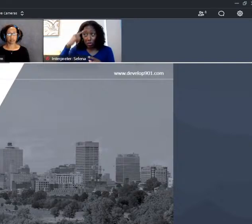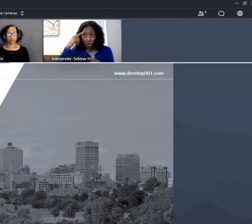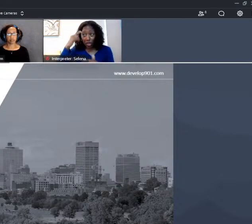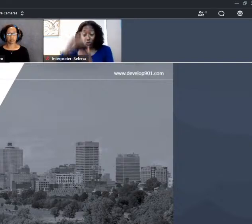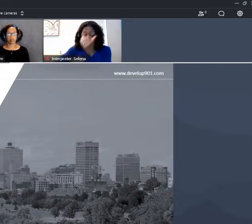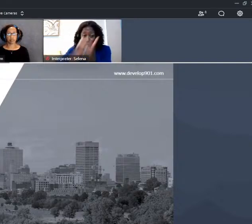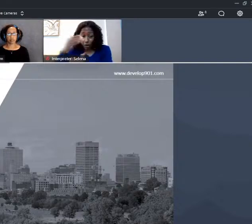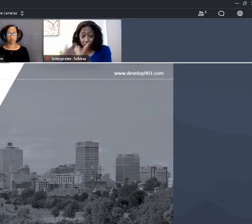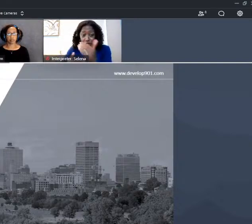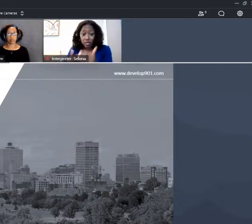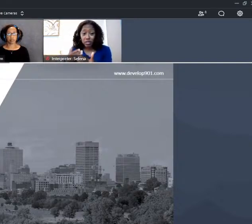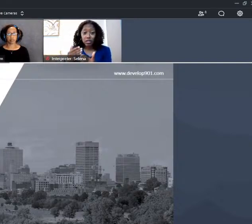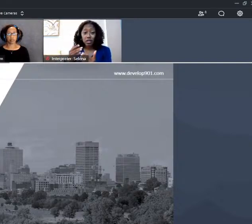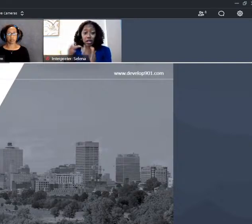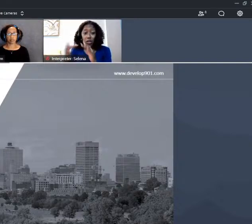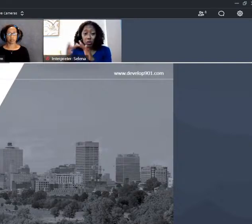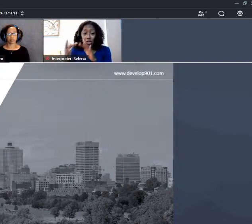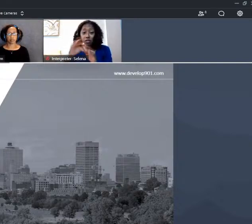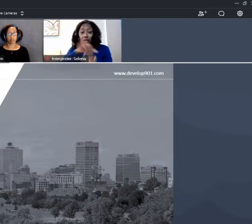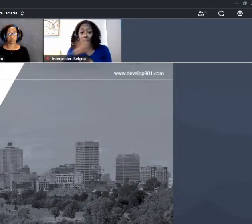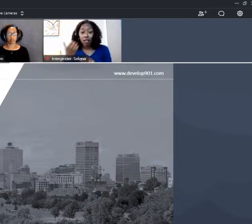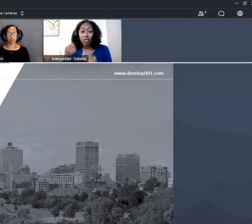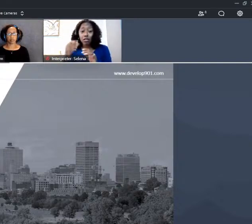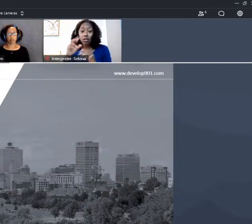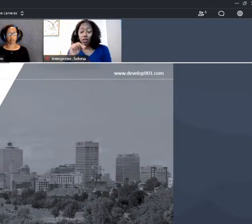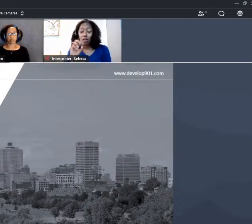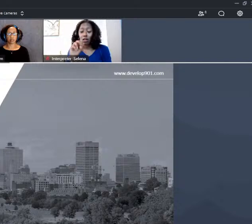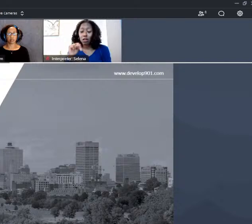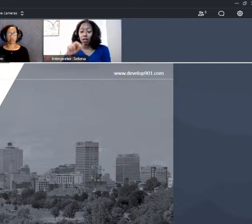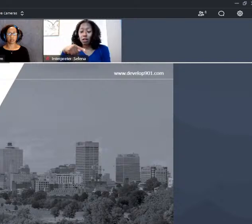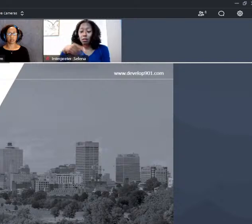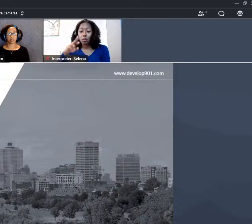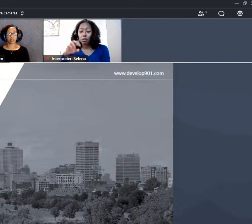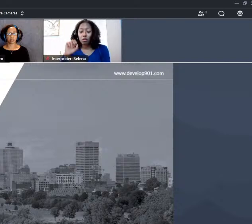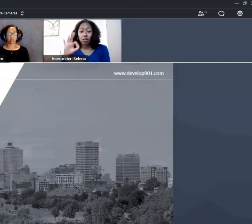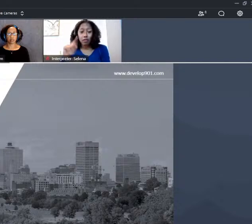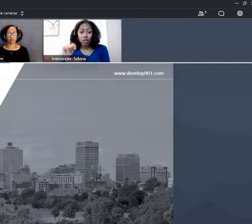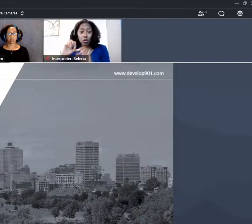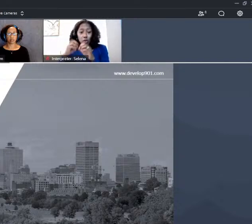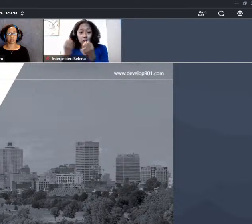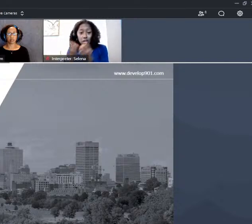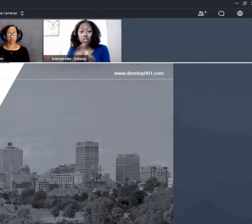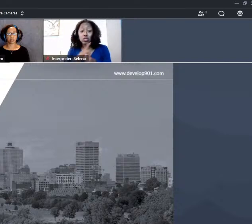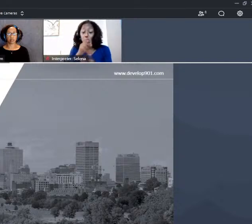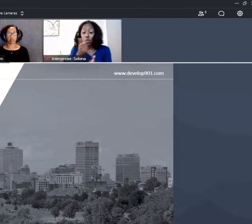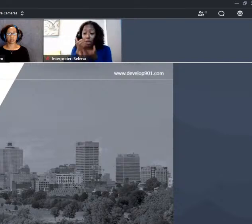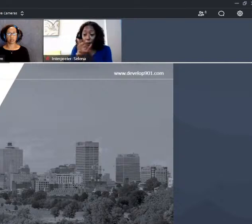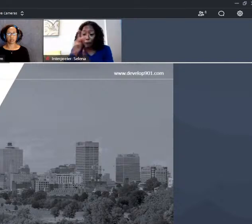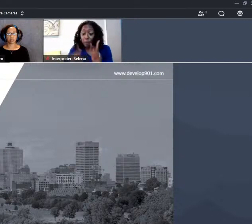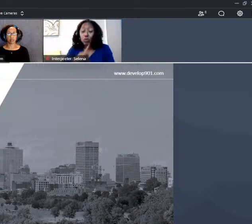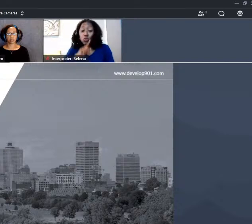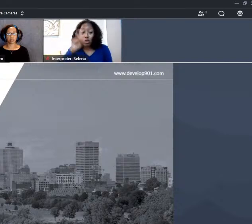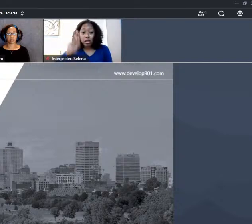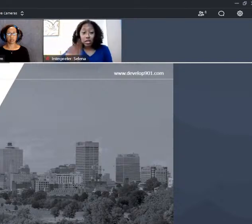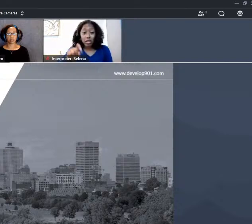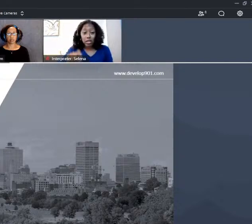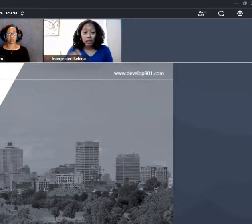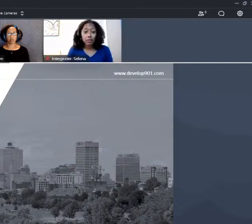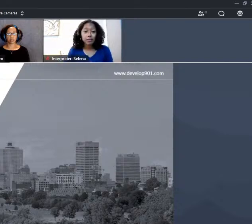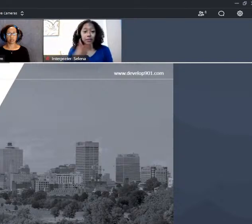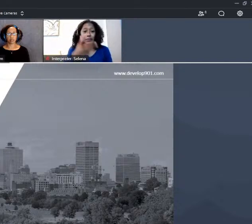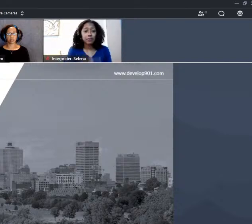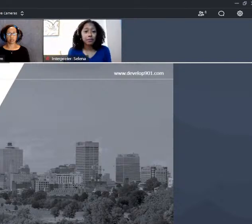out to nonprofit foundations. Community Lift I saw was in here to help assist people that really need that. Because as I mentioned with Crosstown